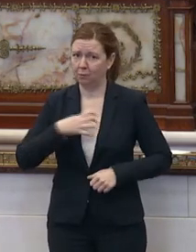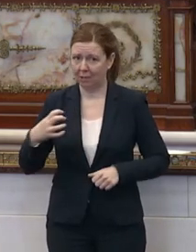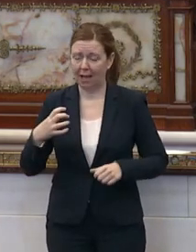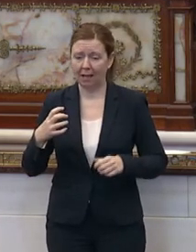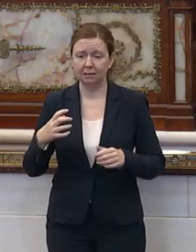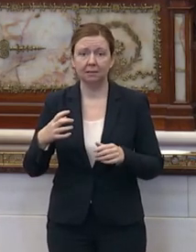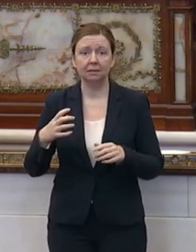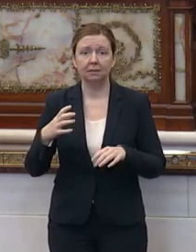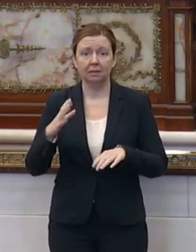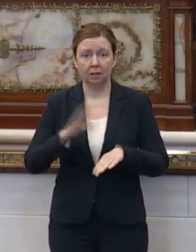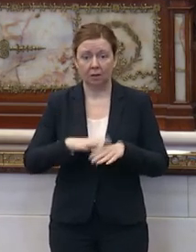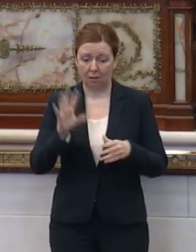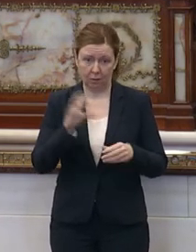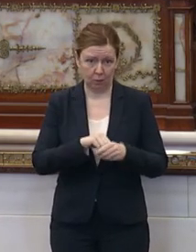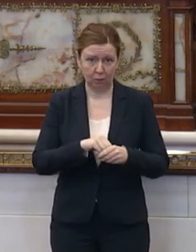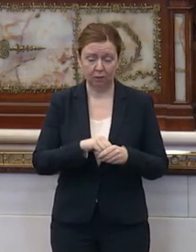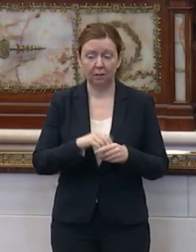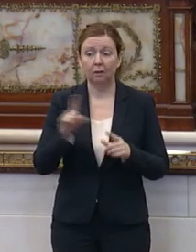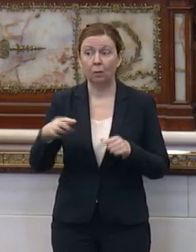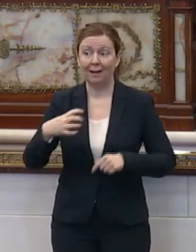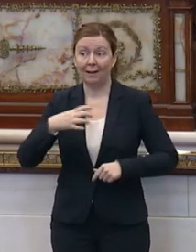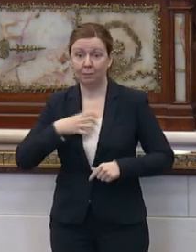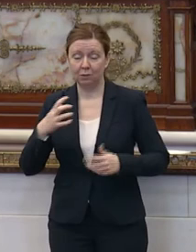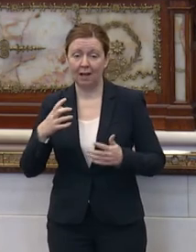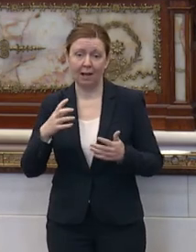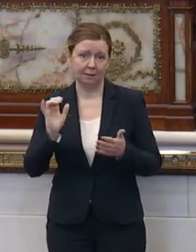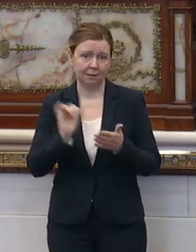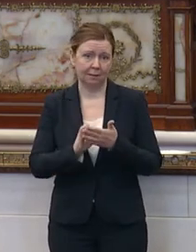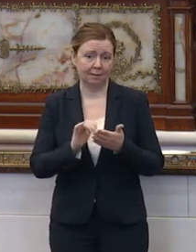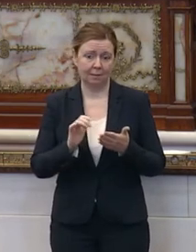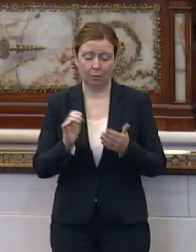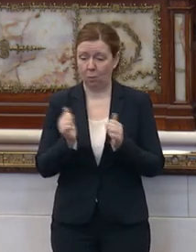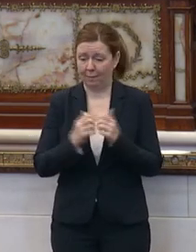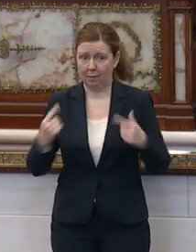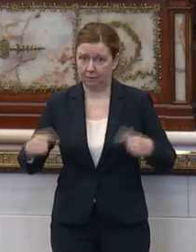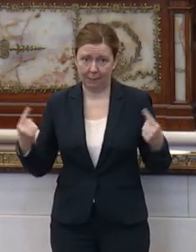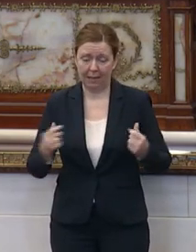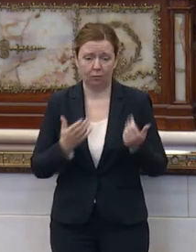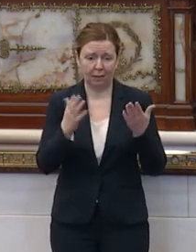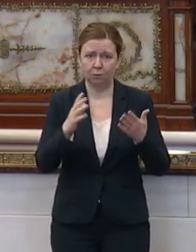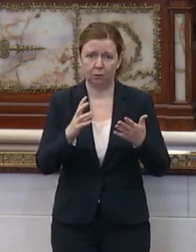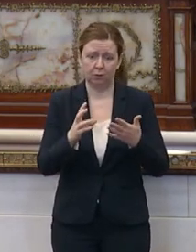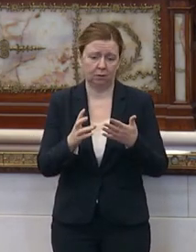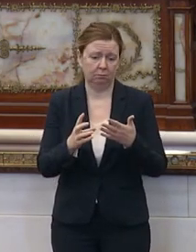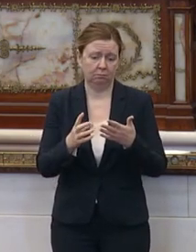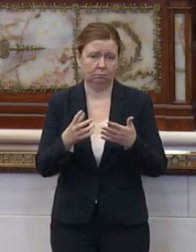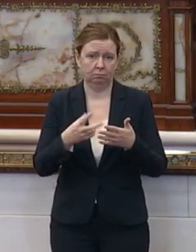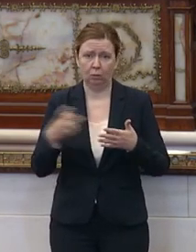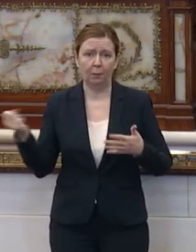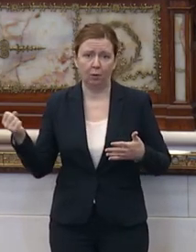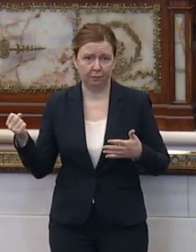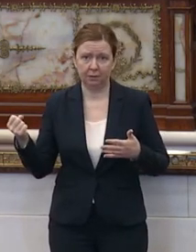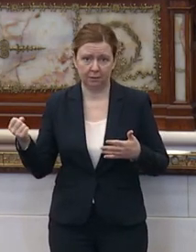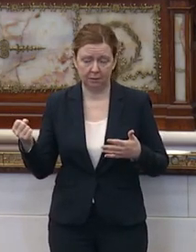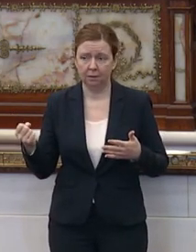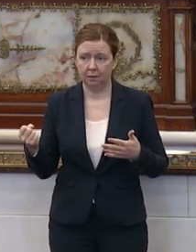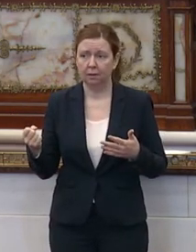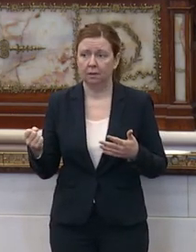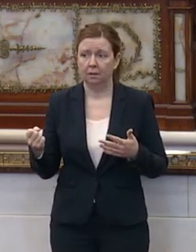on the resolution consent agenda. Upon substantive objection and without debate, the resolution will immediately be removed